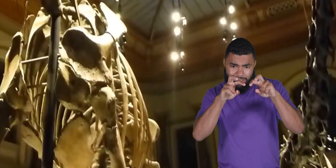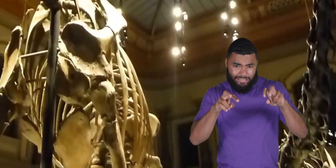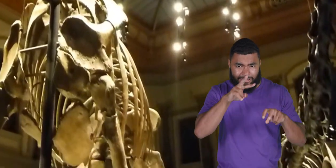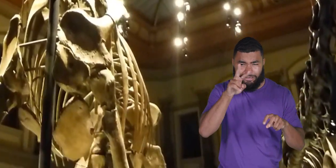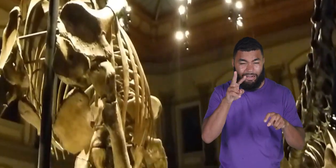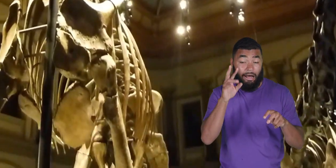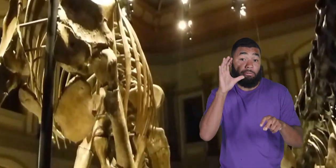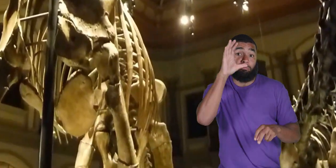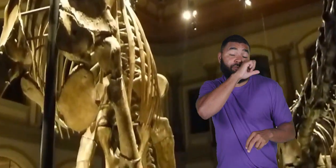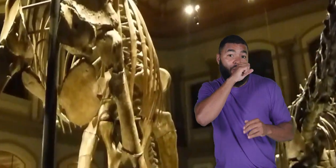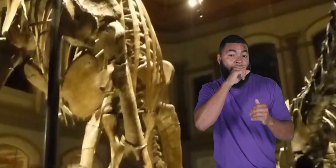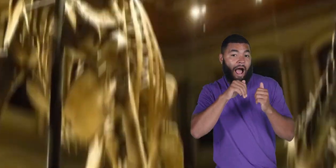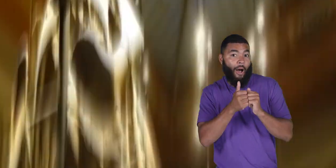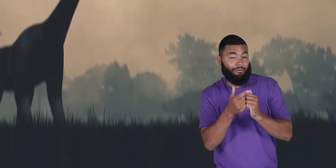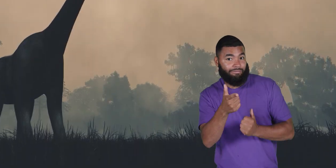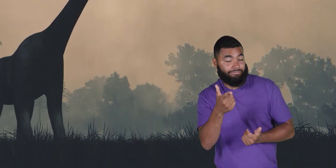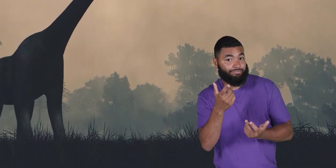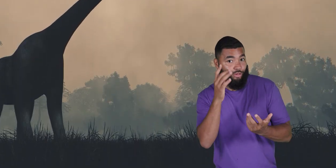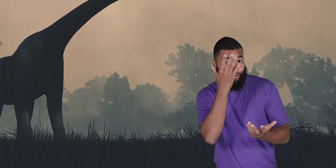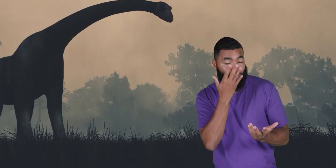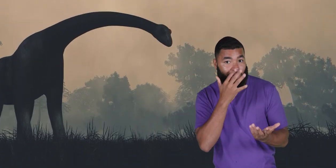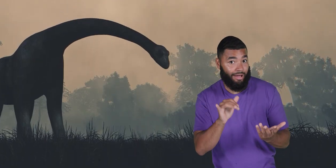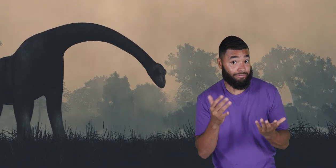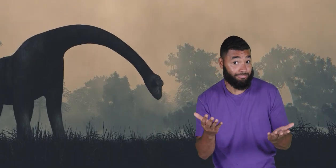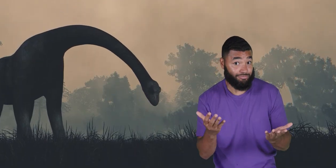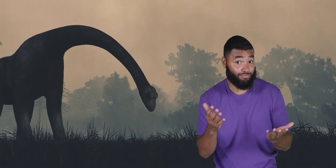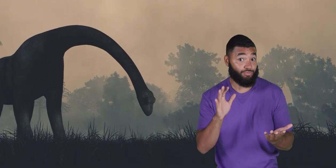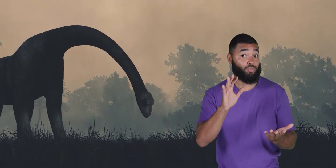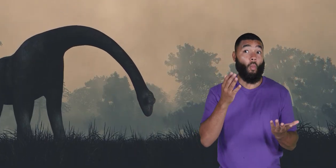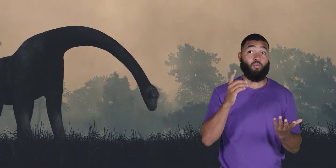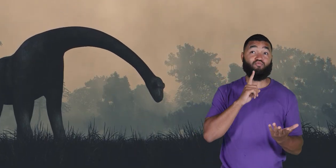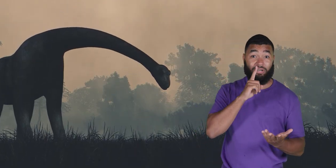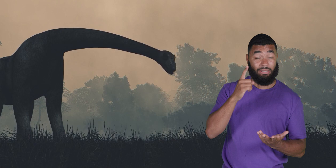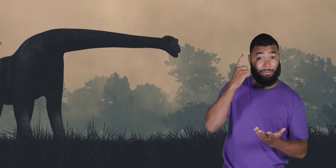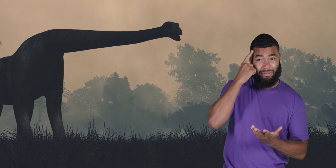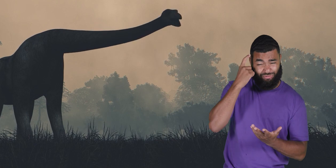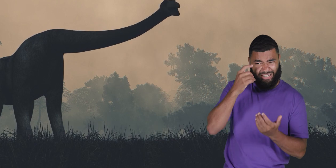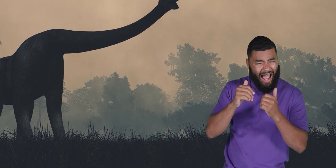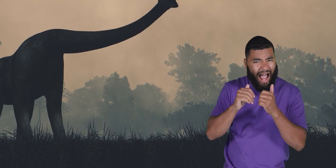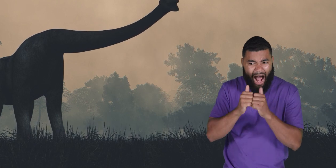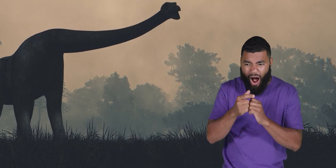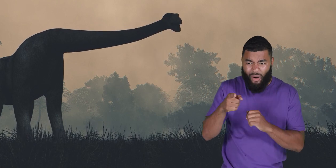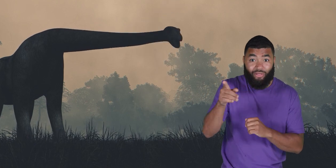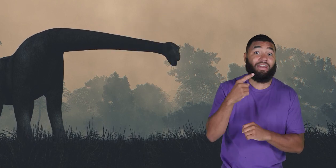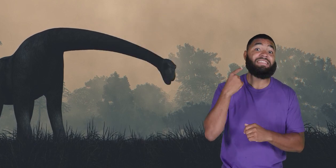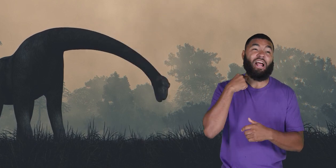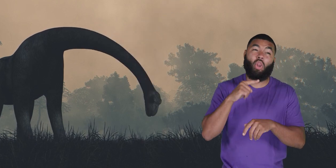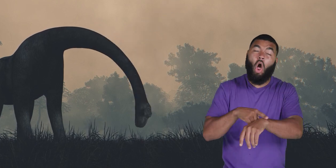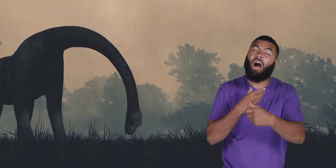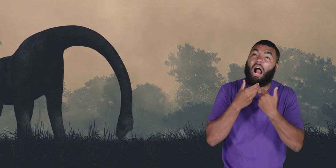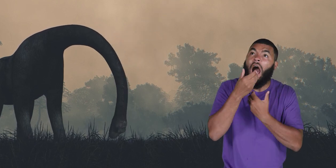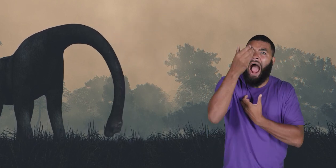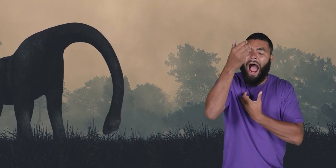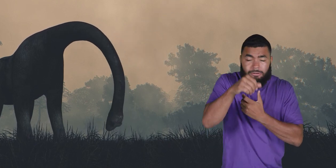what they think is how they looked. But the mystery is how these and other sauropods held up their extraordinarily